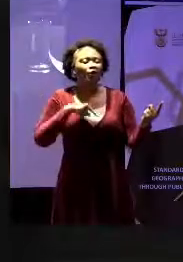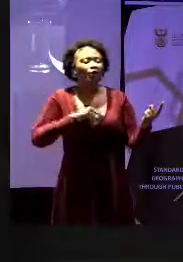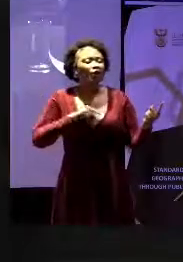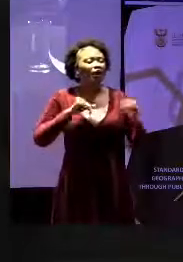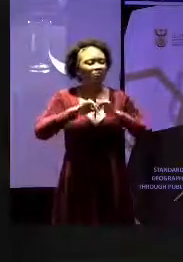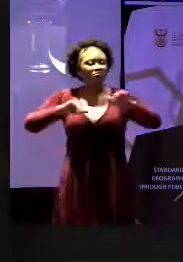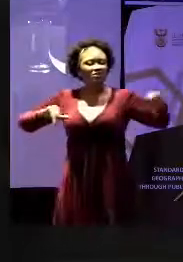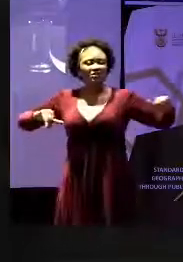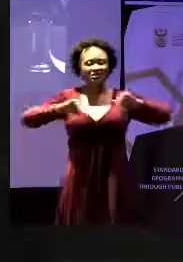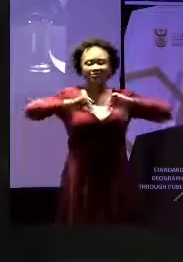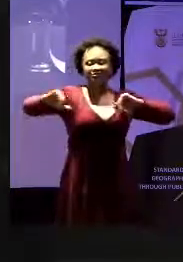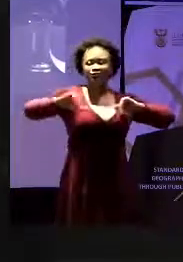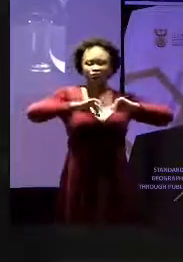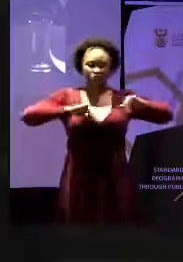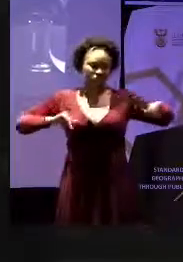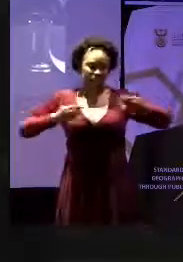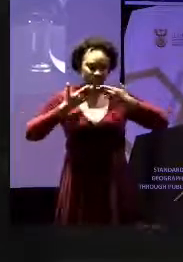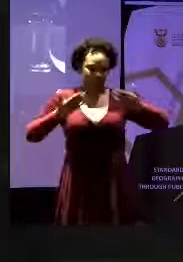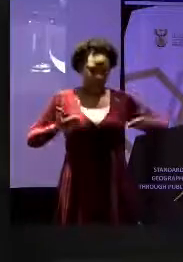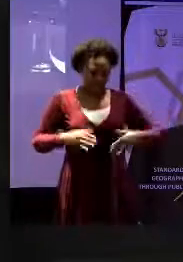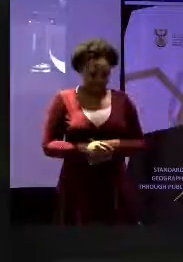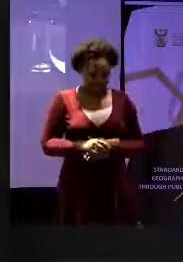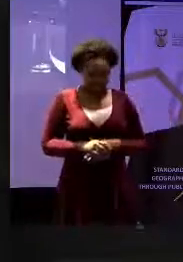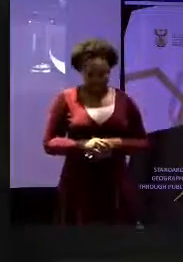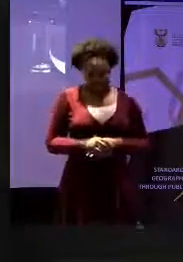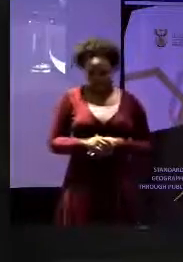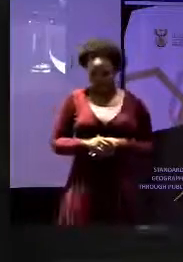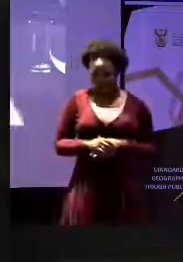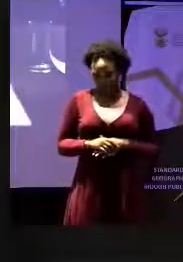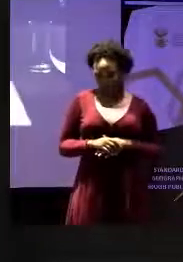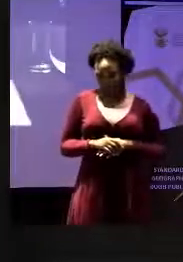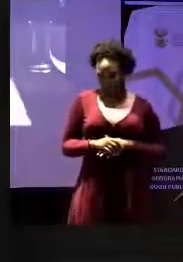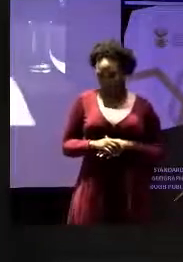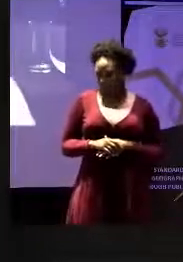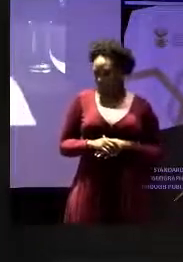one another. I thank you. Thank you, ma'am.